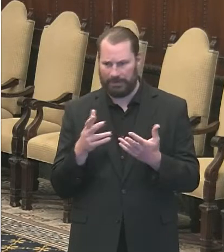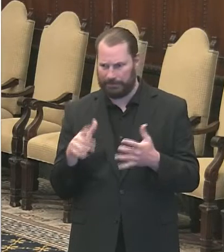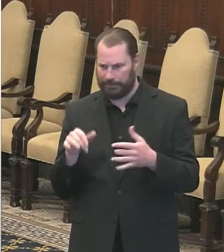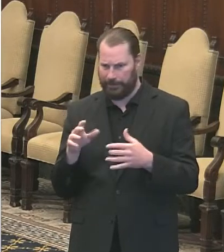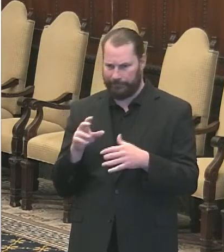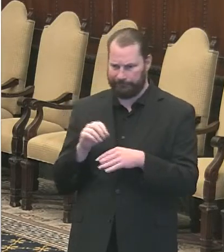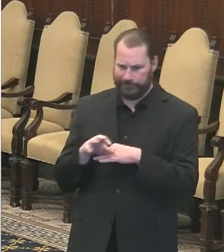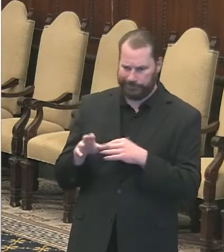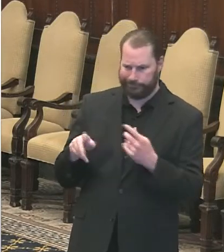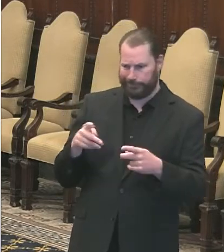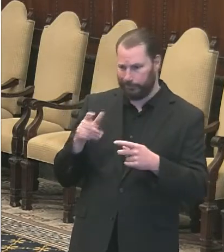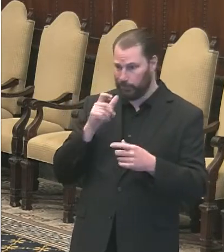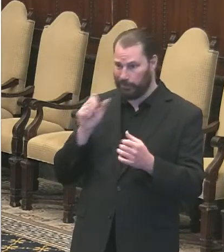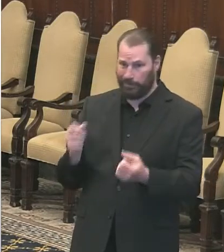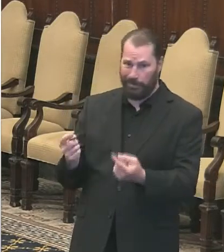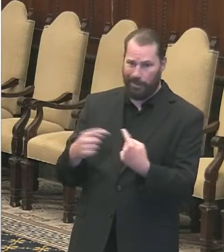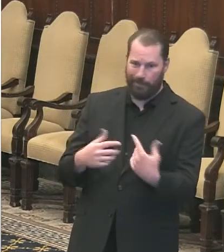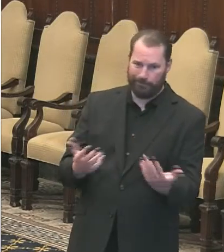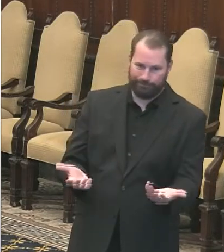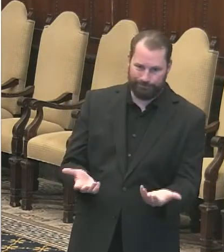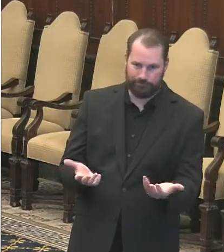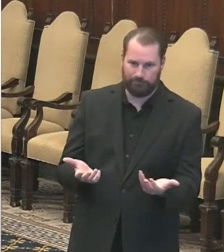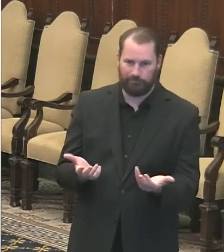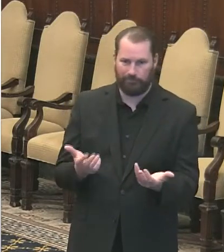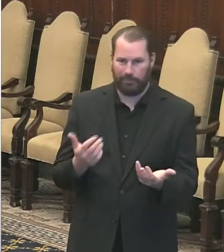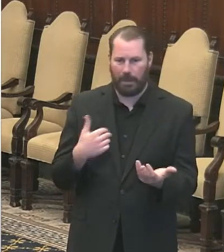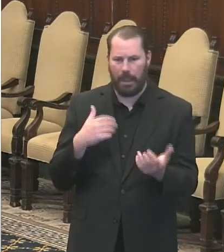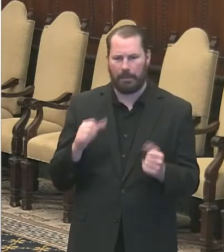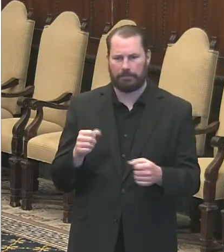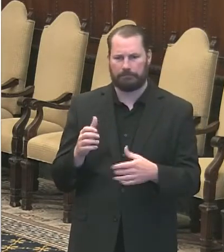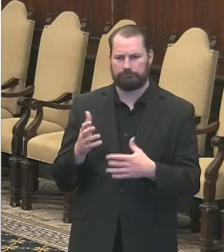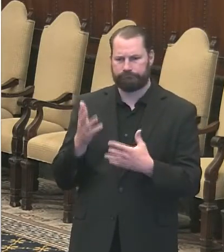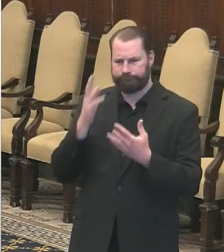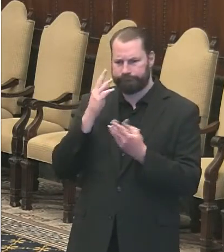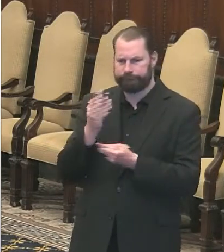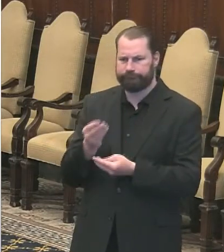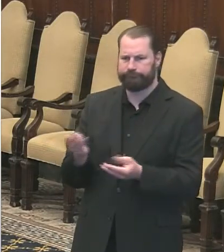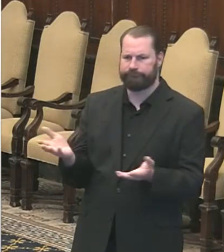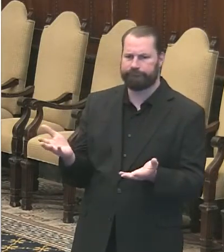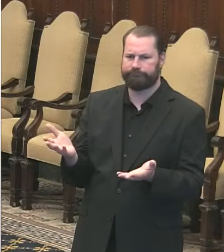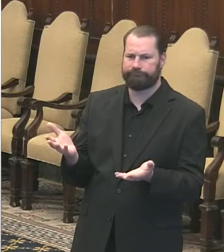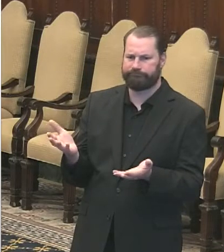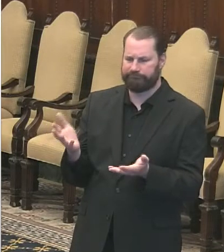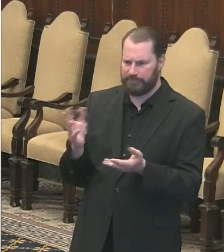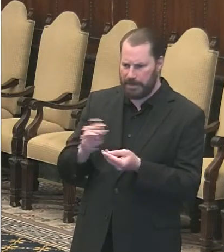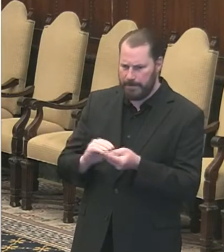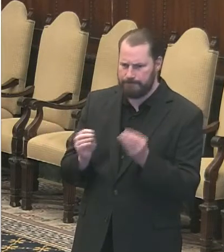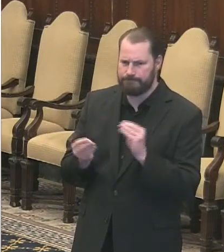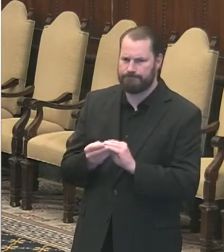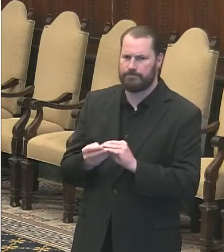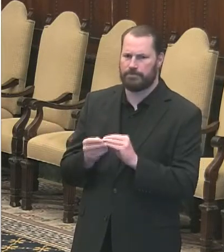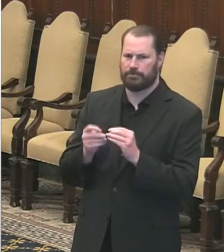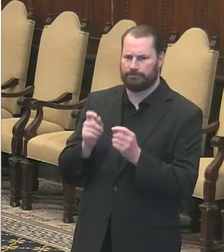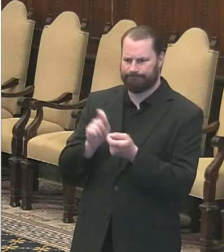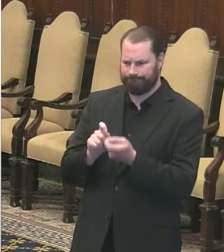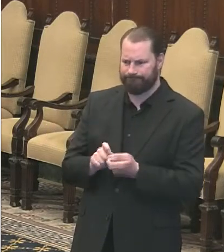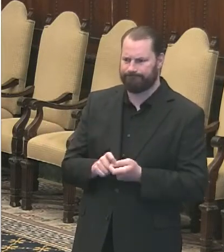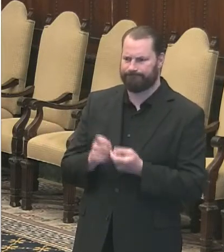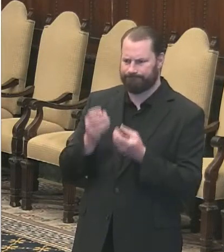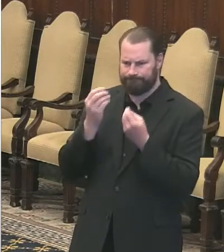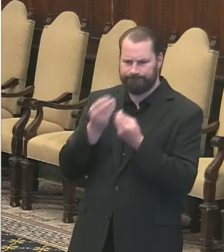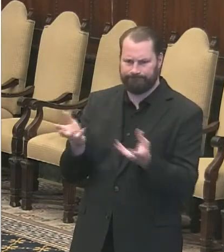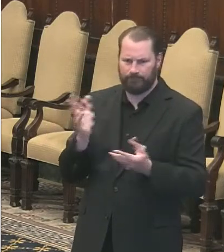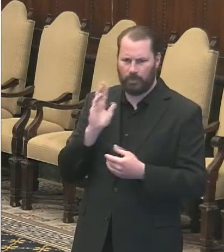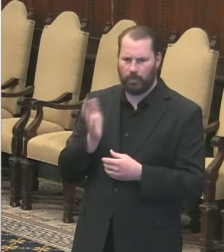be happy to follow up with you and share some really hard and fast statistics about the more recent festivals that we've had. This